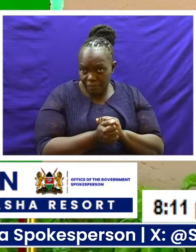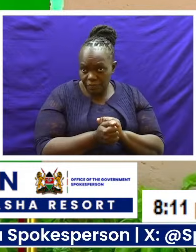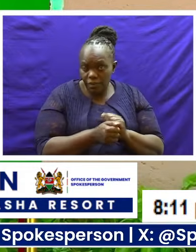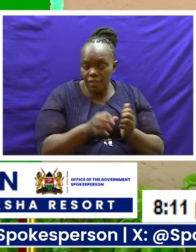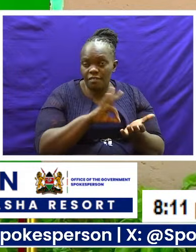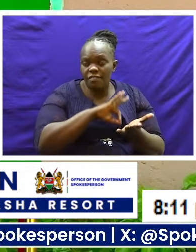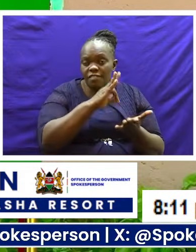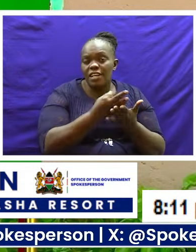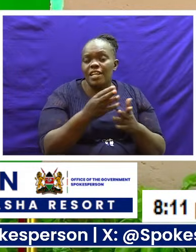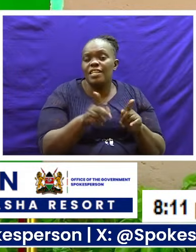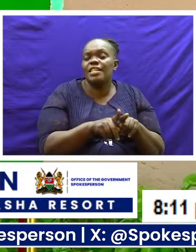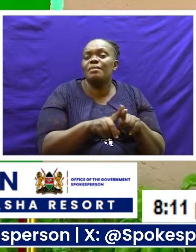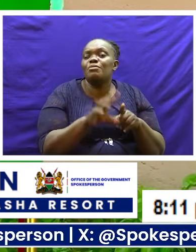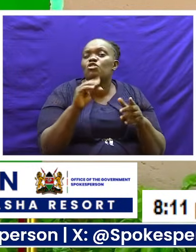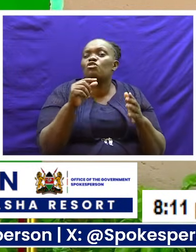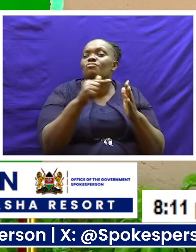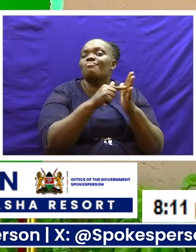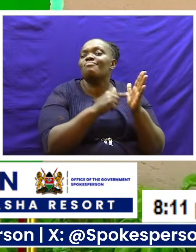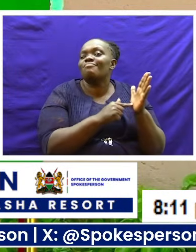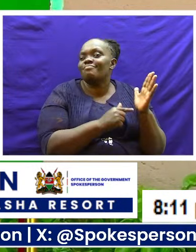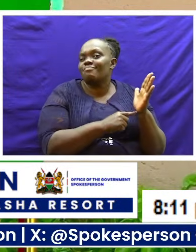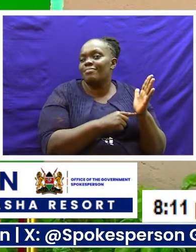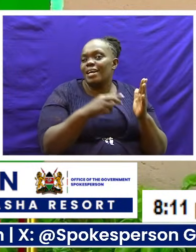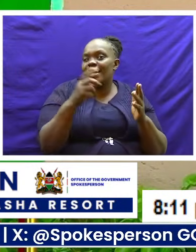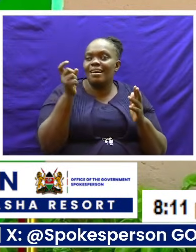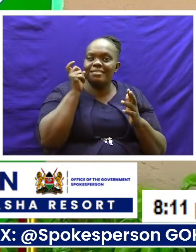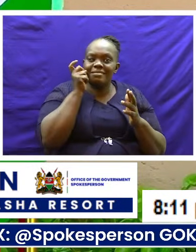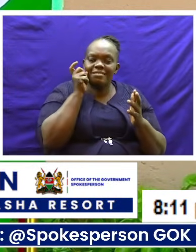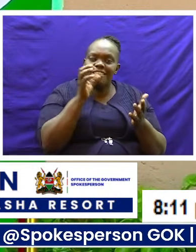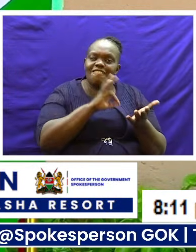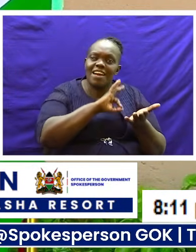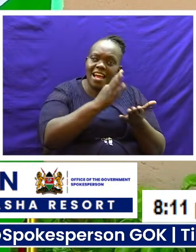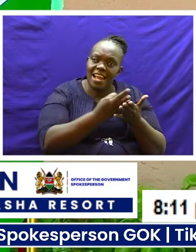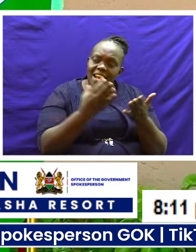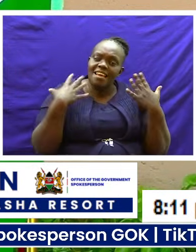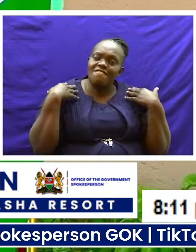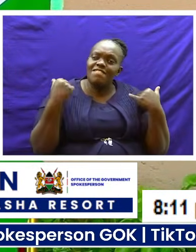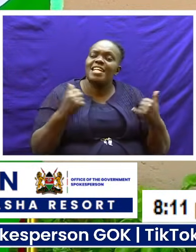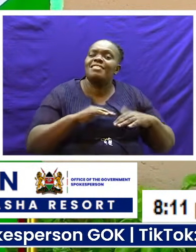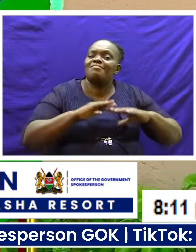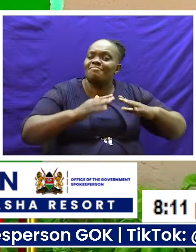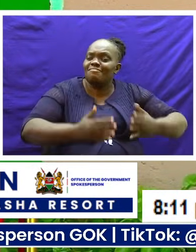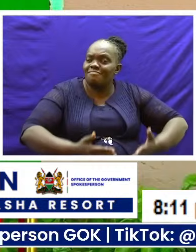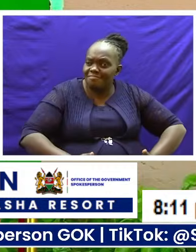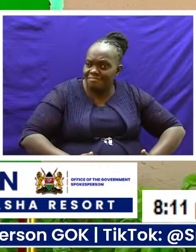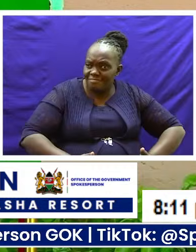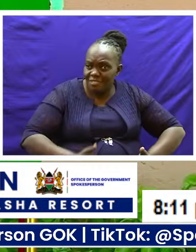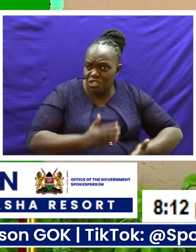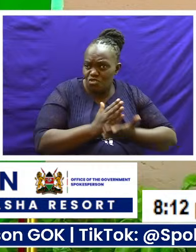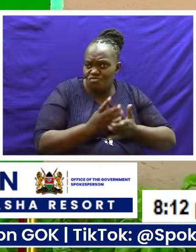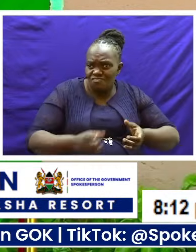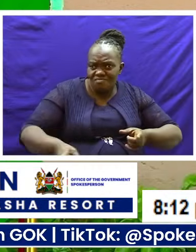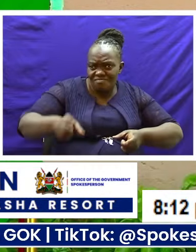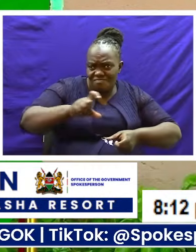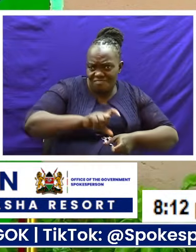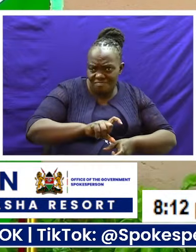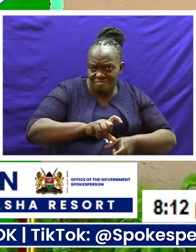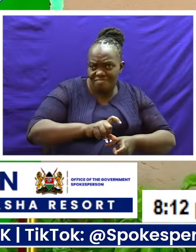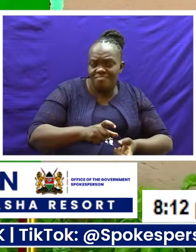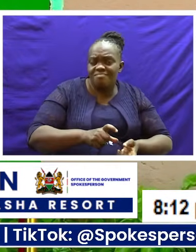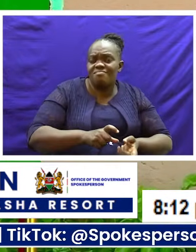funding, of course, was going down. HIV funding, reproductive health funding was decreasing. I was getting